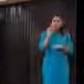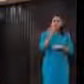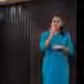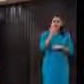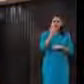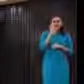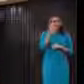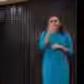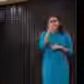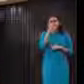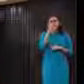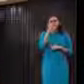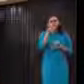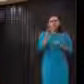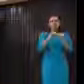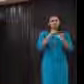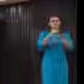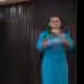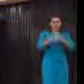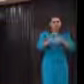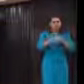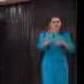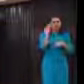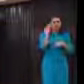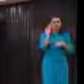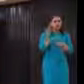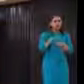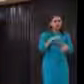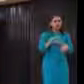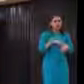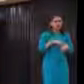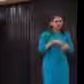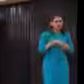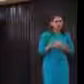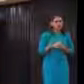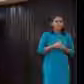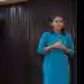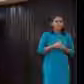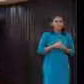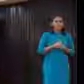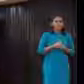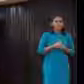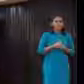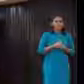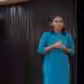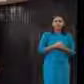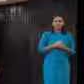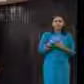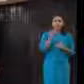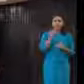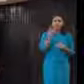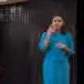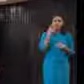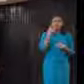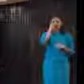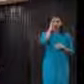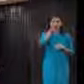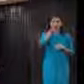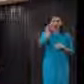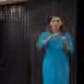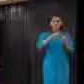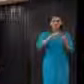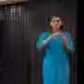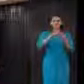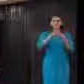August 2019, how do you see that nullification from the perspective of Indian